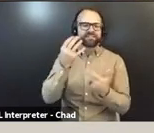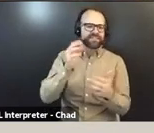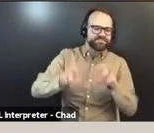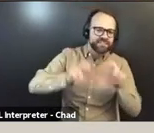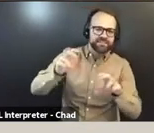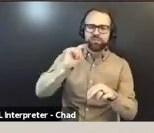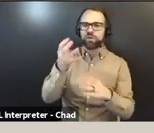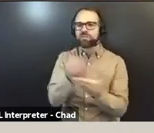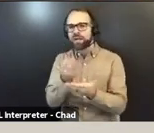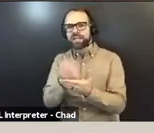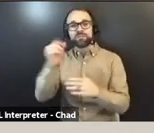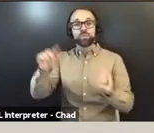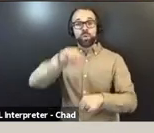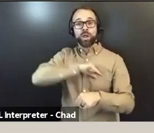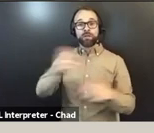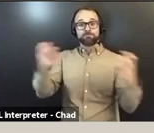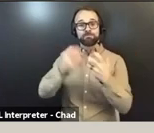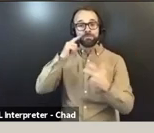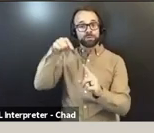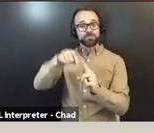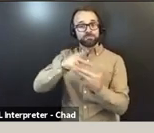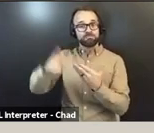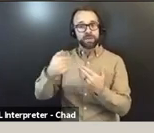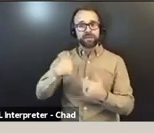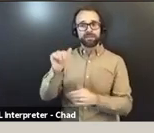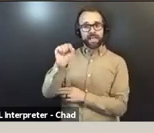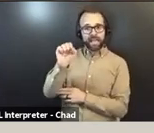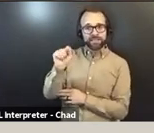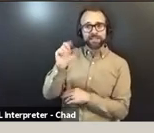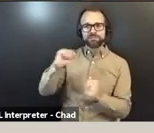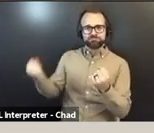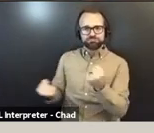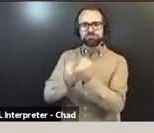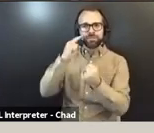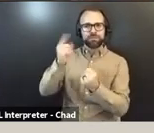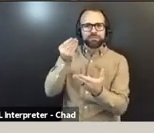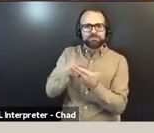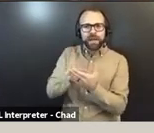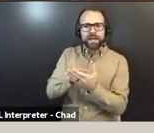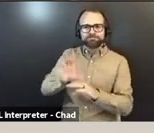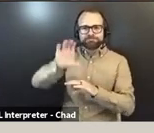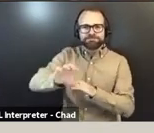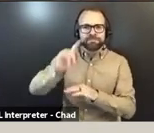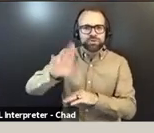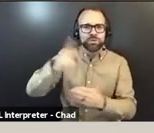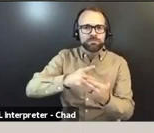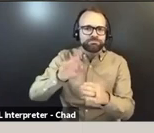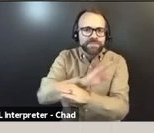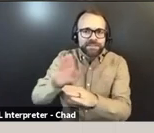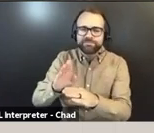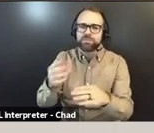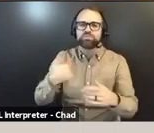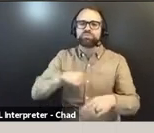If you qualify for a program or you have an asset that we can leverage for you guys to get cash to the door, we'll do it. It doesn't matter who you're